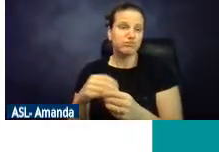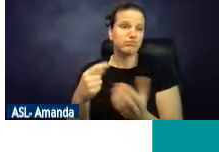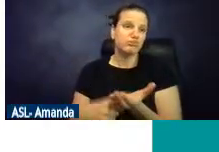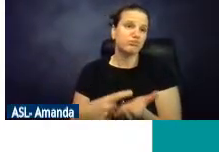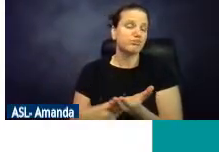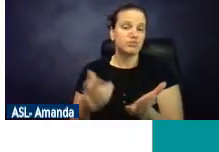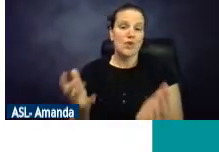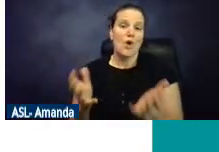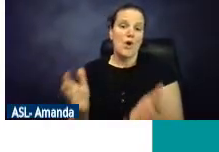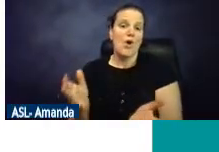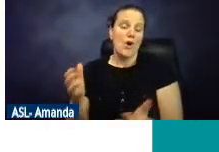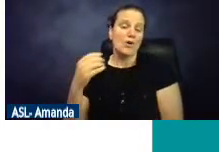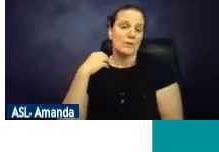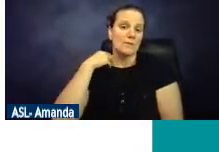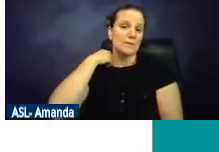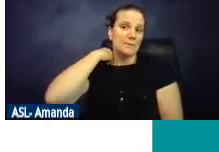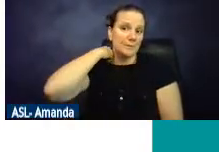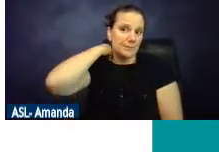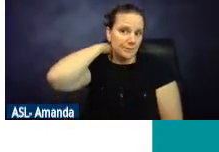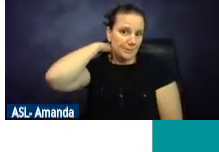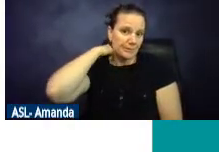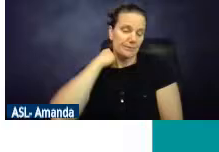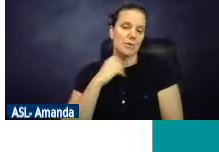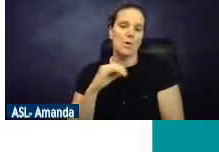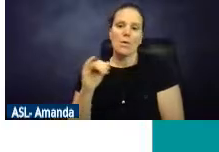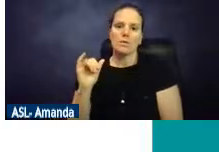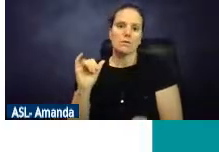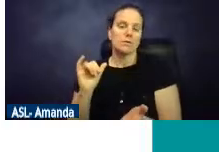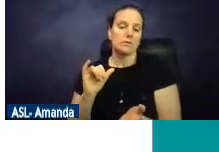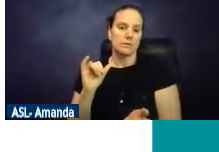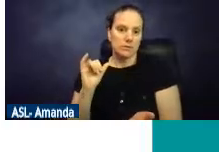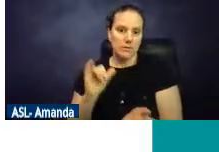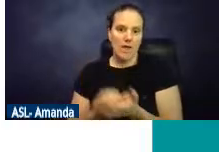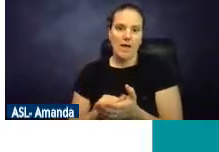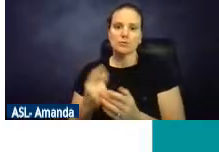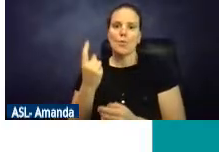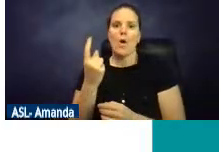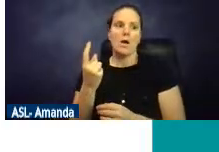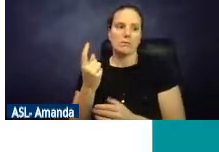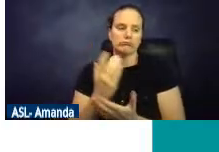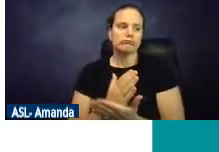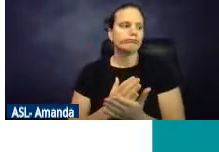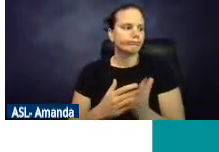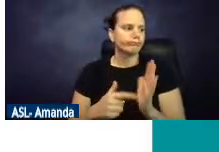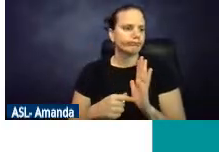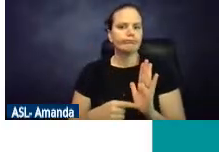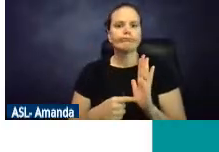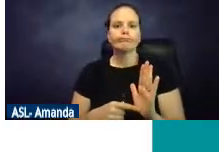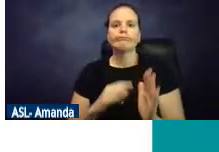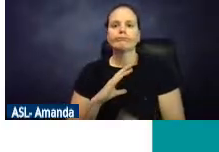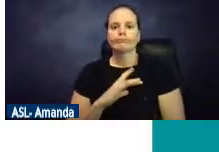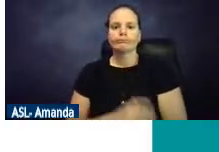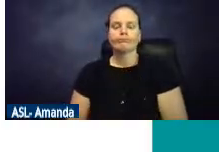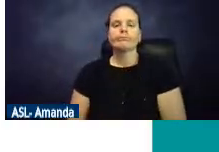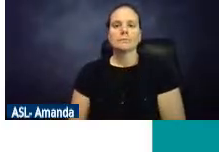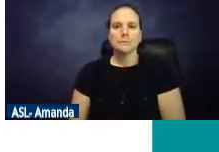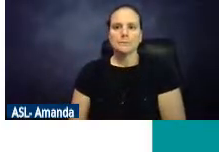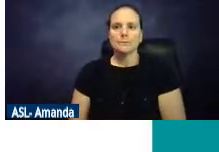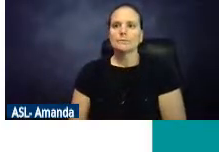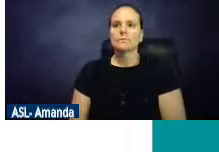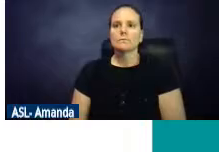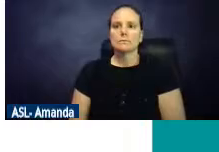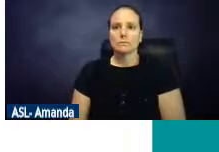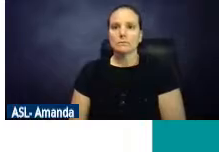us. So that is one of the features. So we make